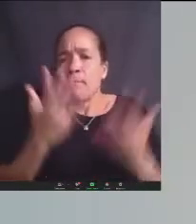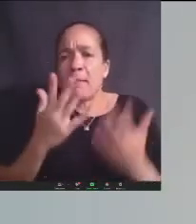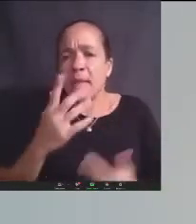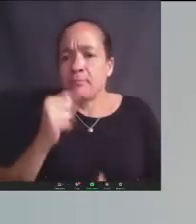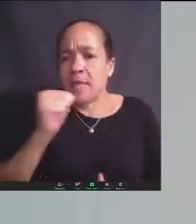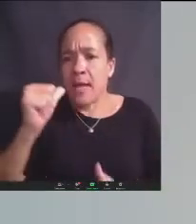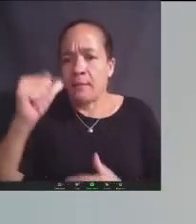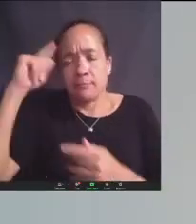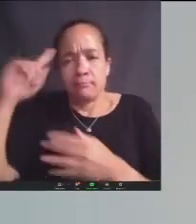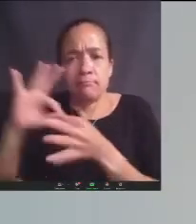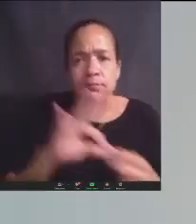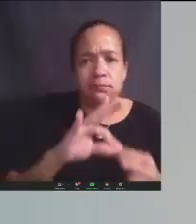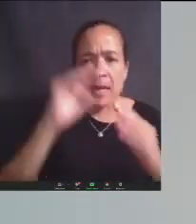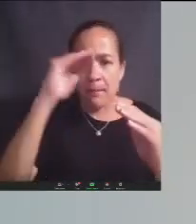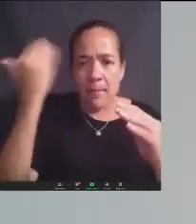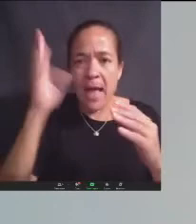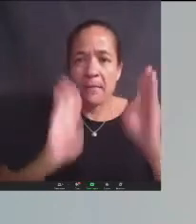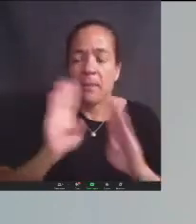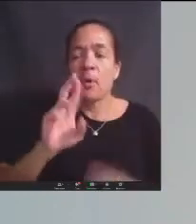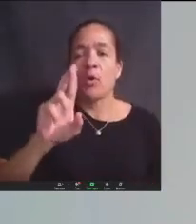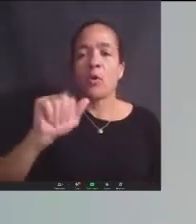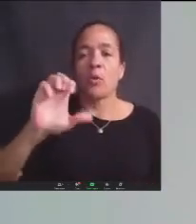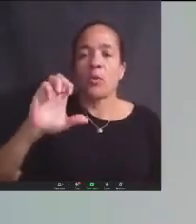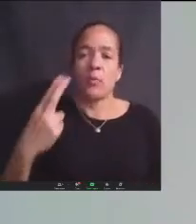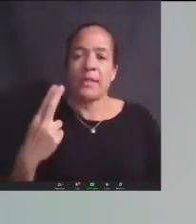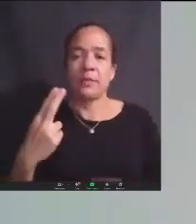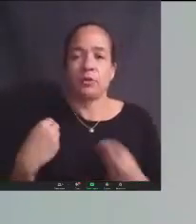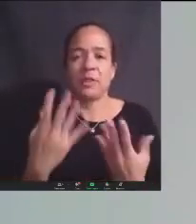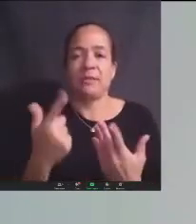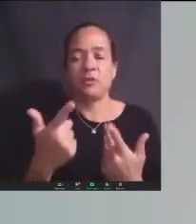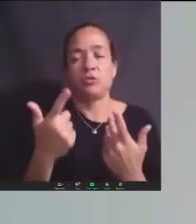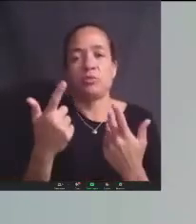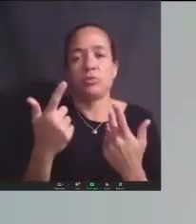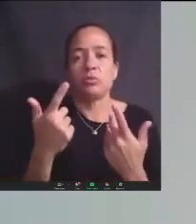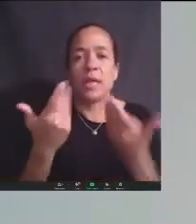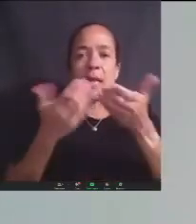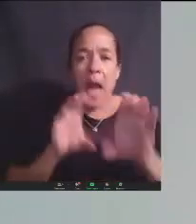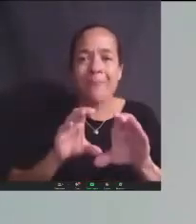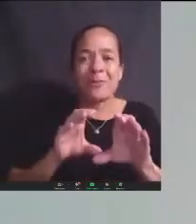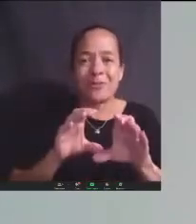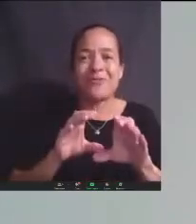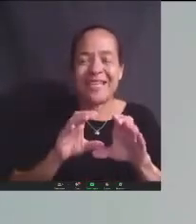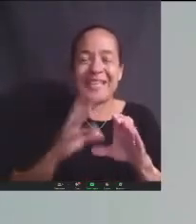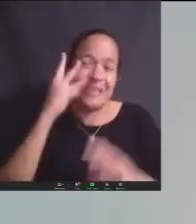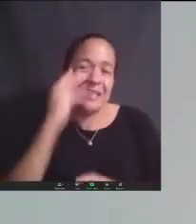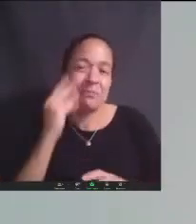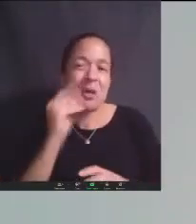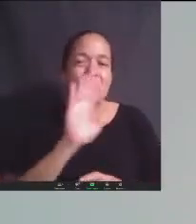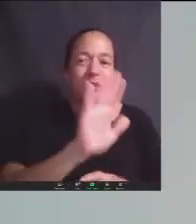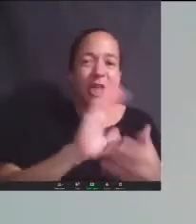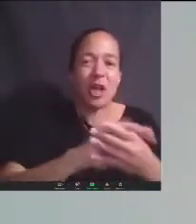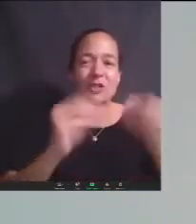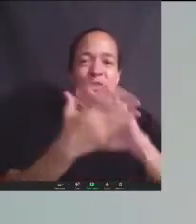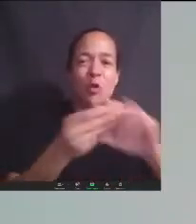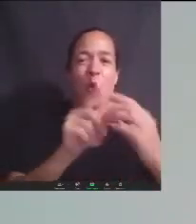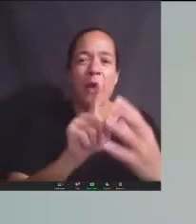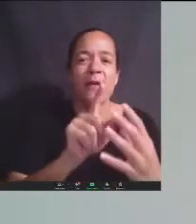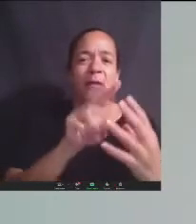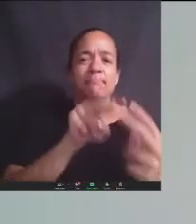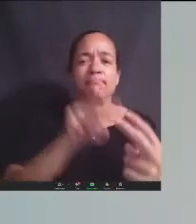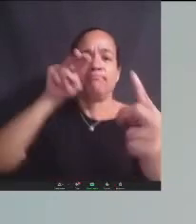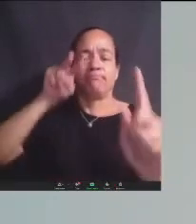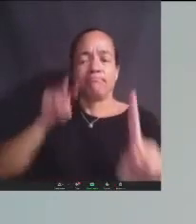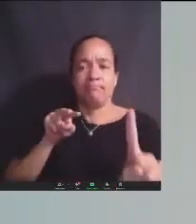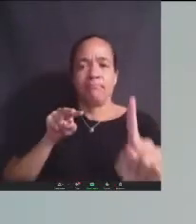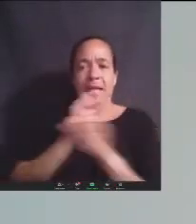you a way of experiencing them from a safe distance. Mm-hmm. And then having a different narrative, a whole bunch of different narratives